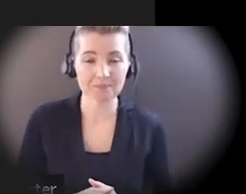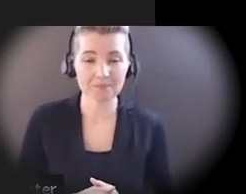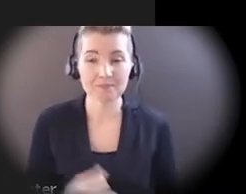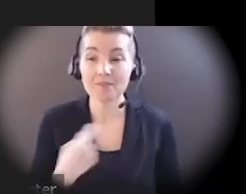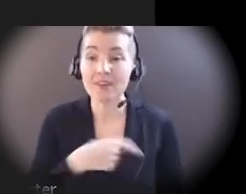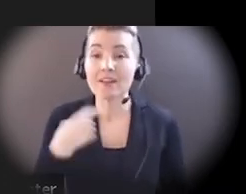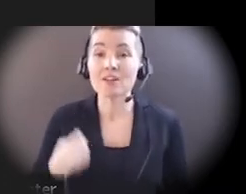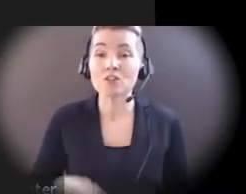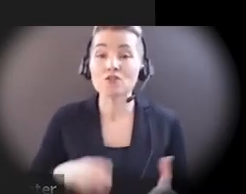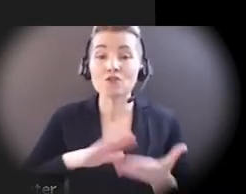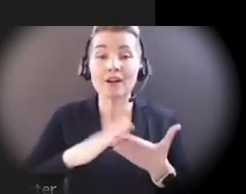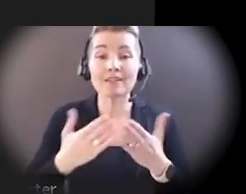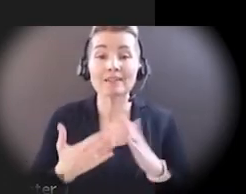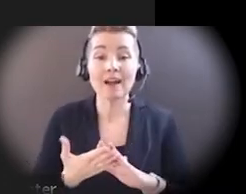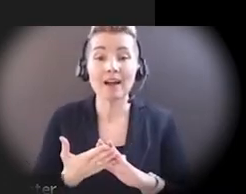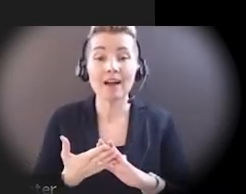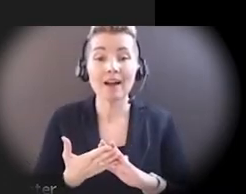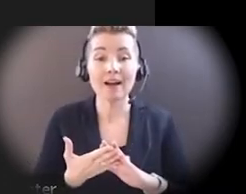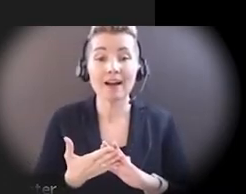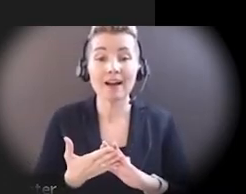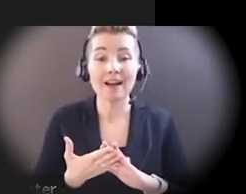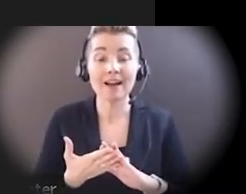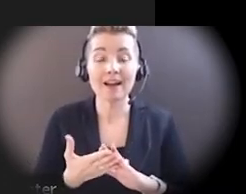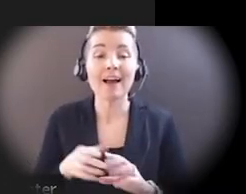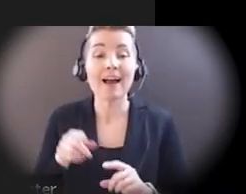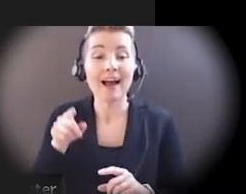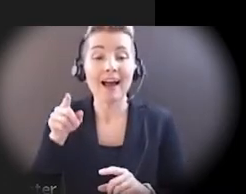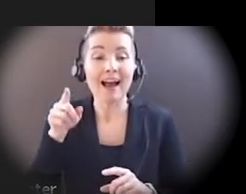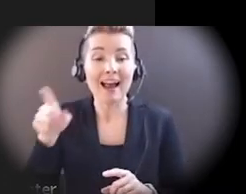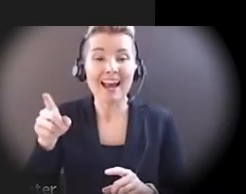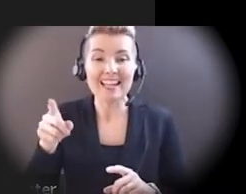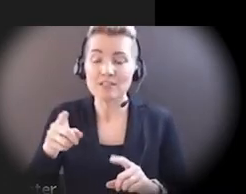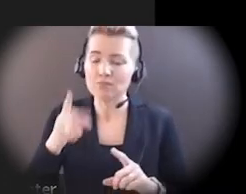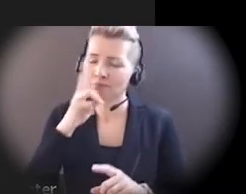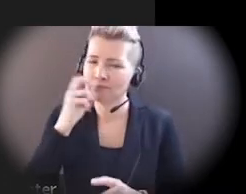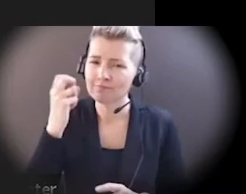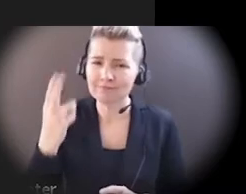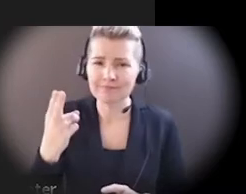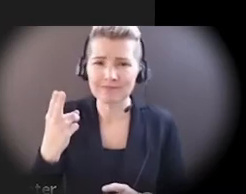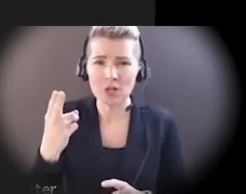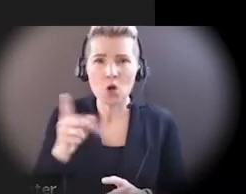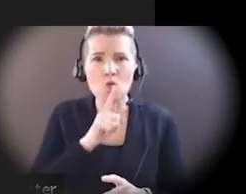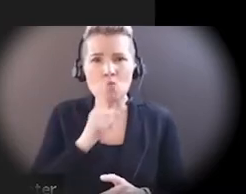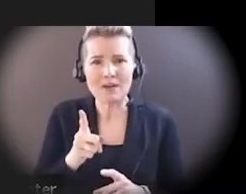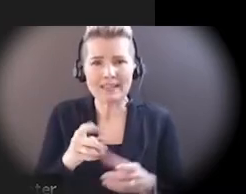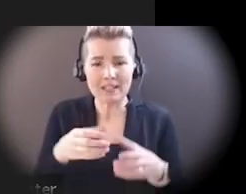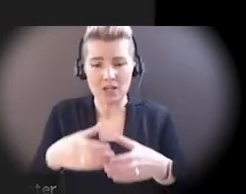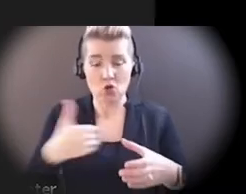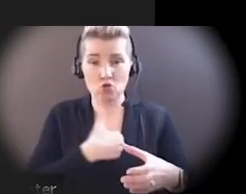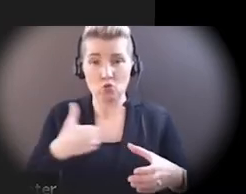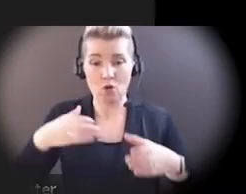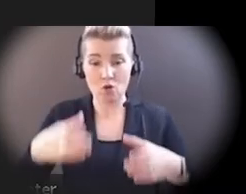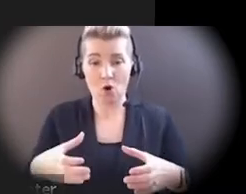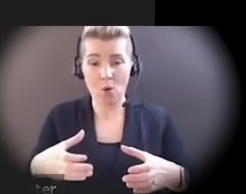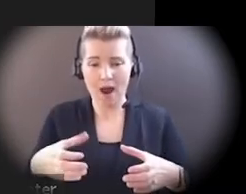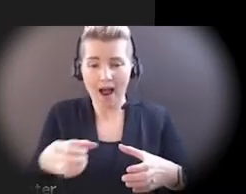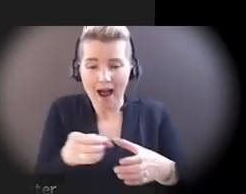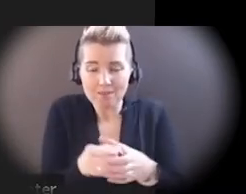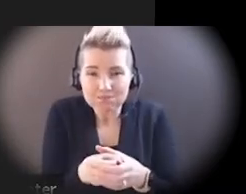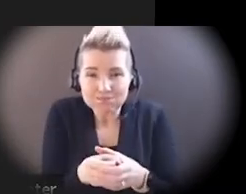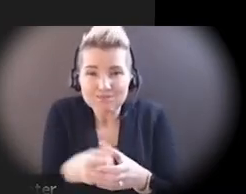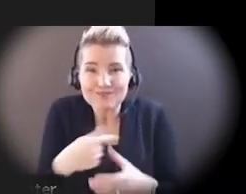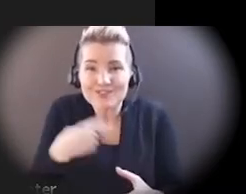Chinatown is like no other neighborhood in the city, for it is really a small city within a city. The shopping in this neighborhood